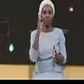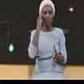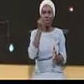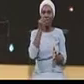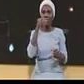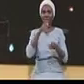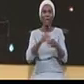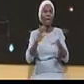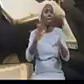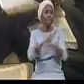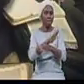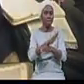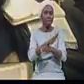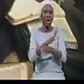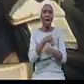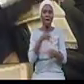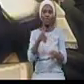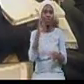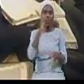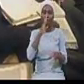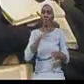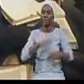and be satisfied.